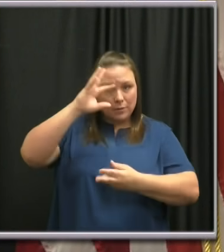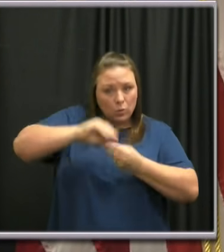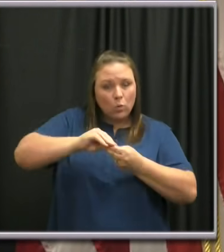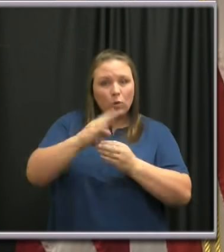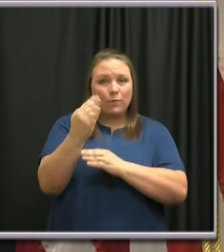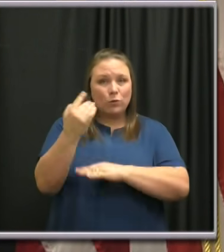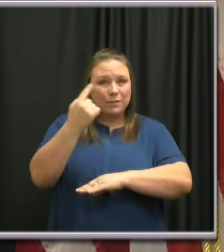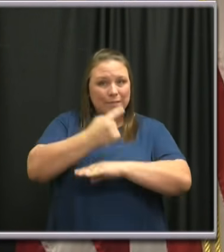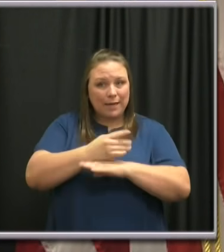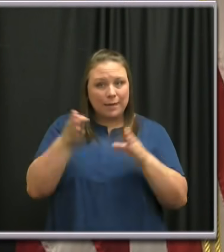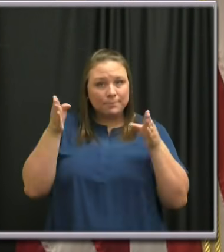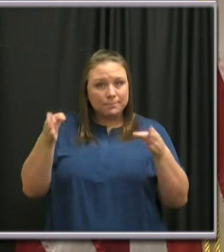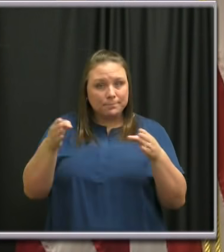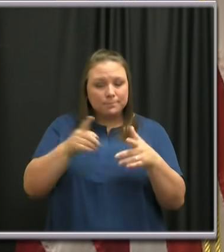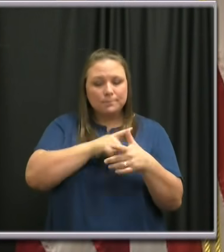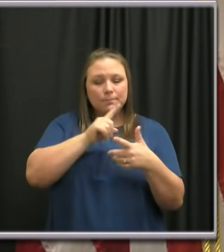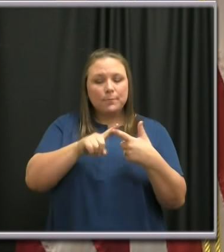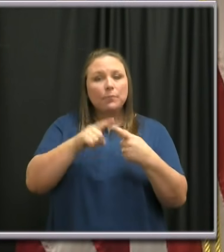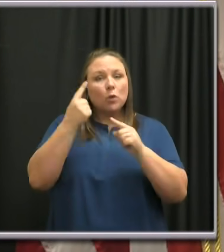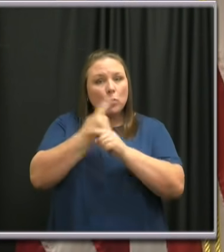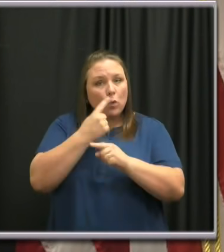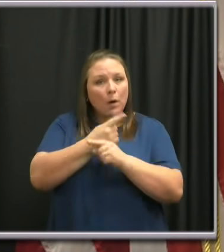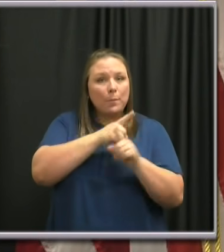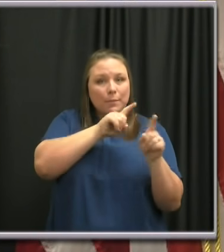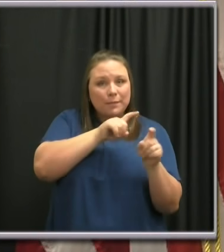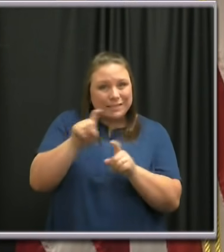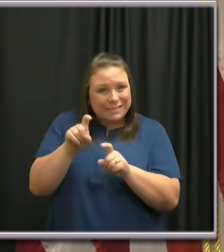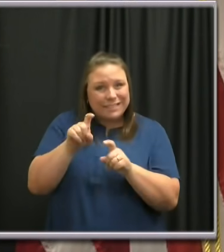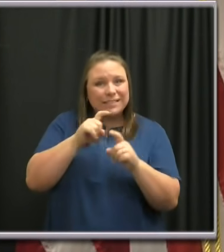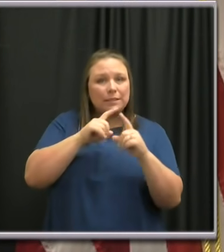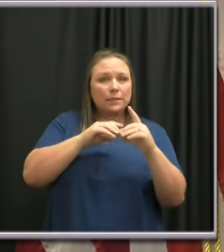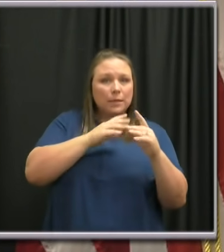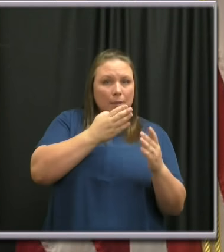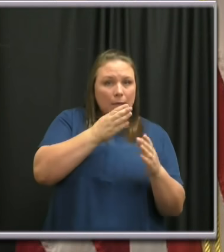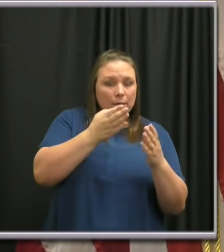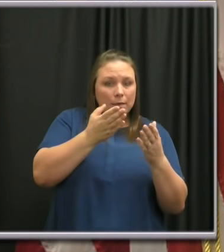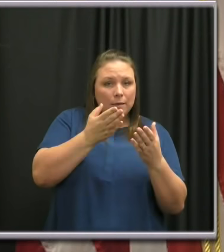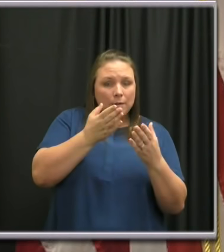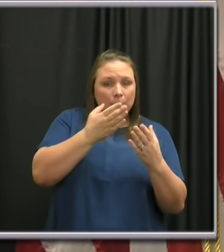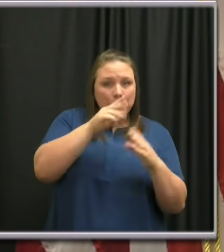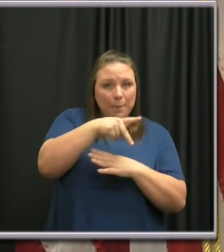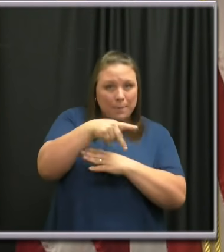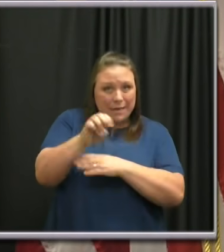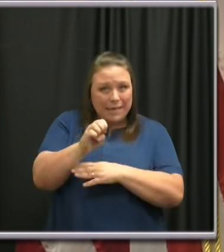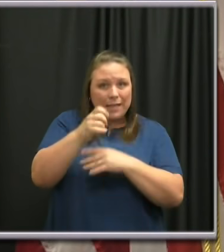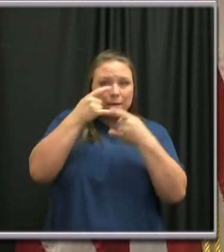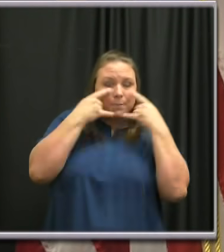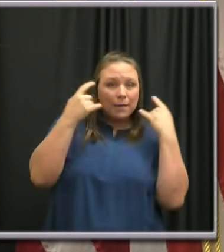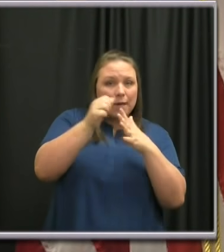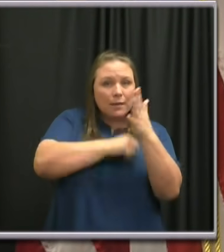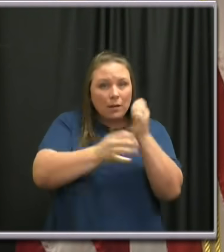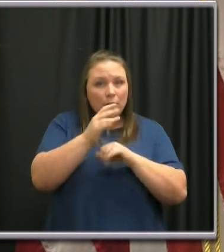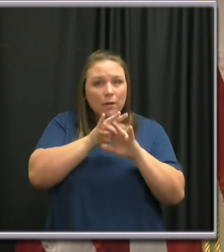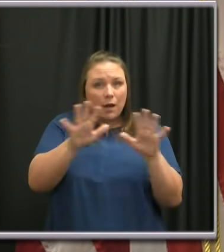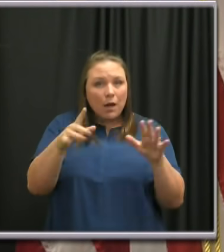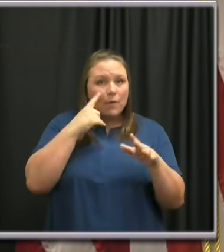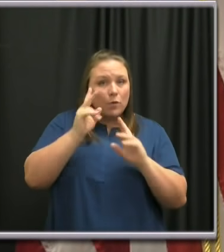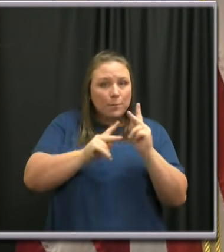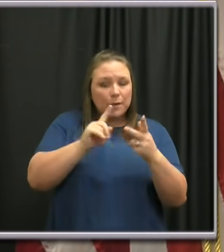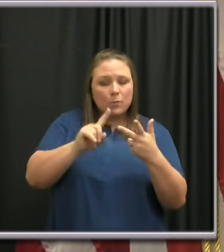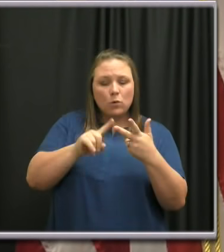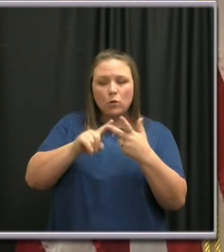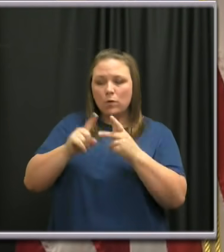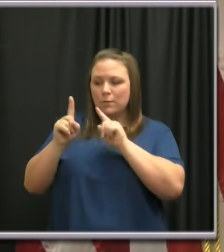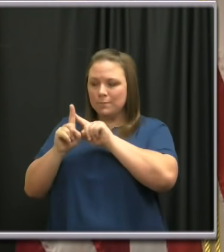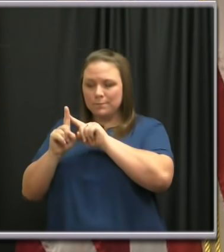period, adequate testing and PPE supplies for our region, low transmission rates, and the ability to